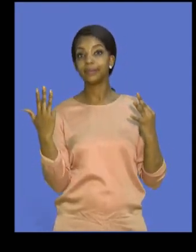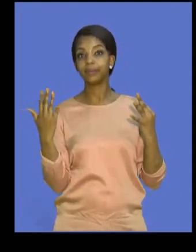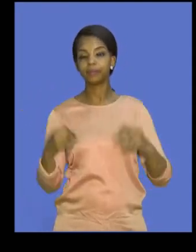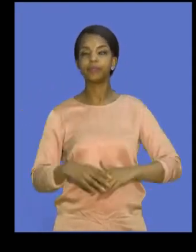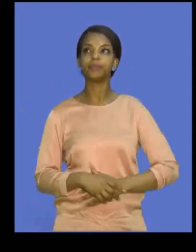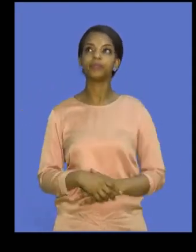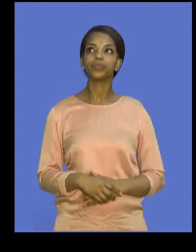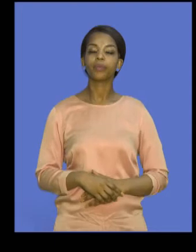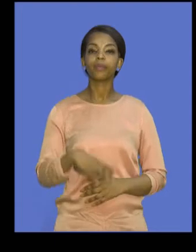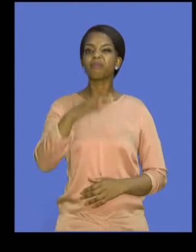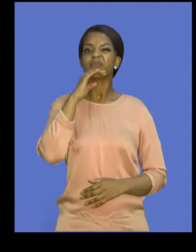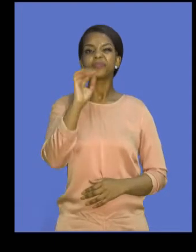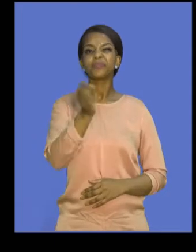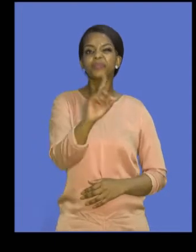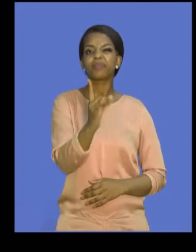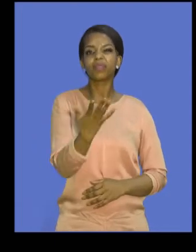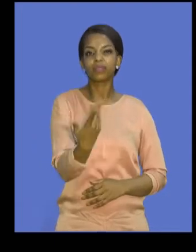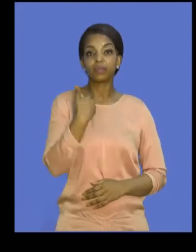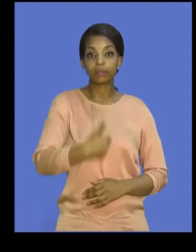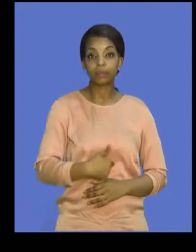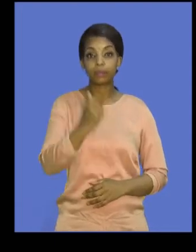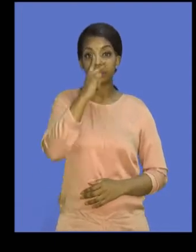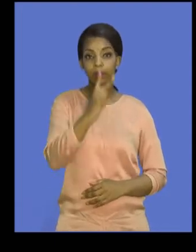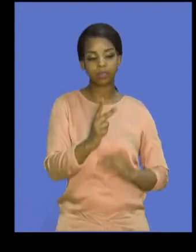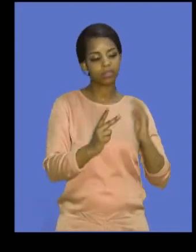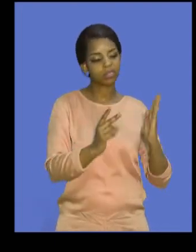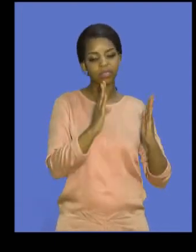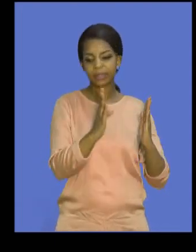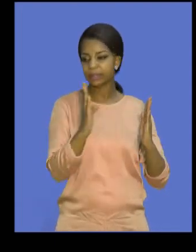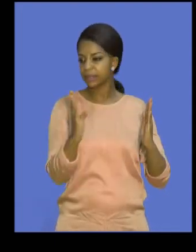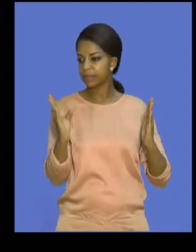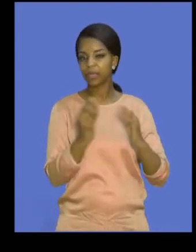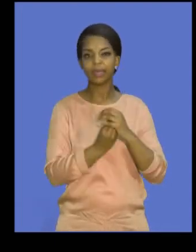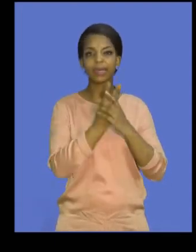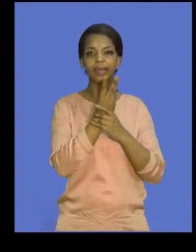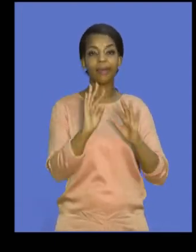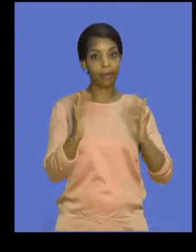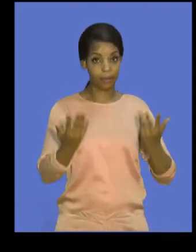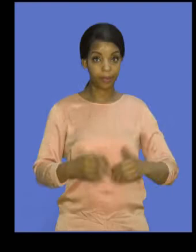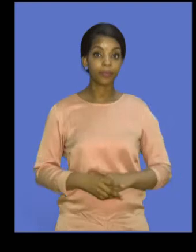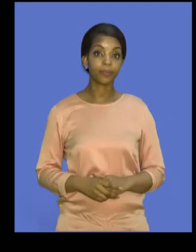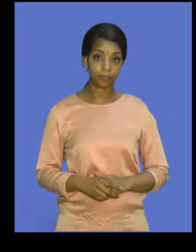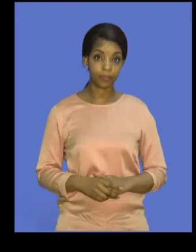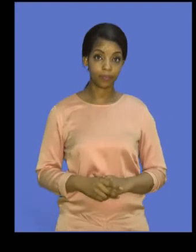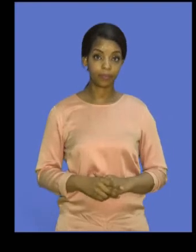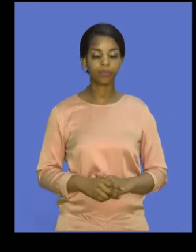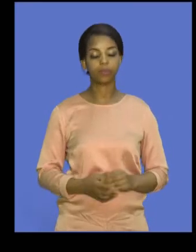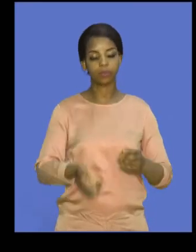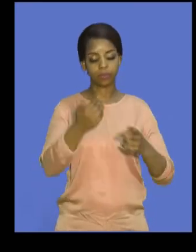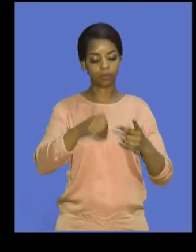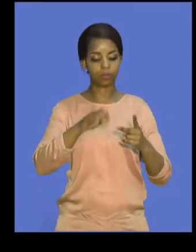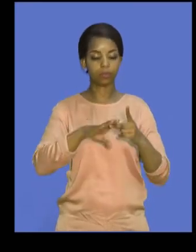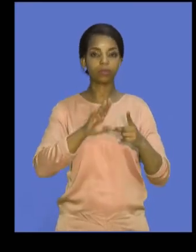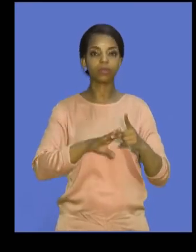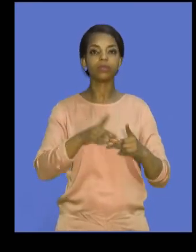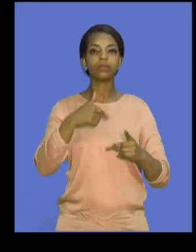how does each term grow to go to the next term. And I will be looking at what the difference is